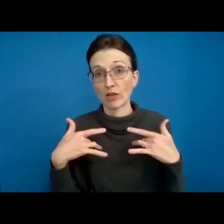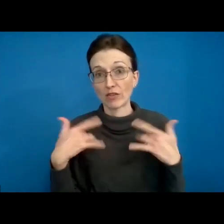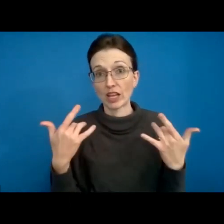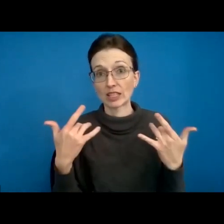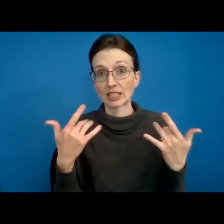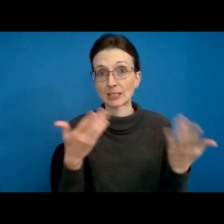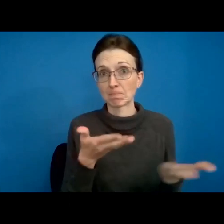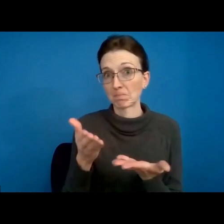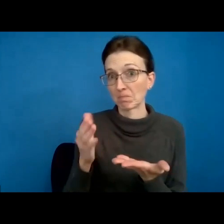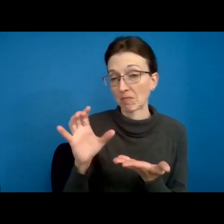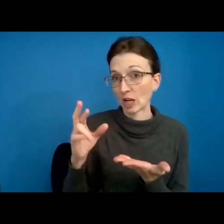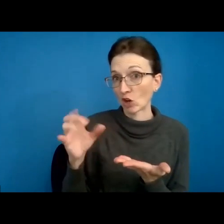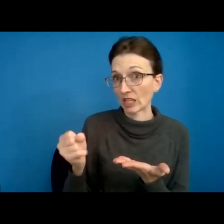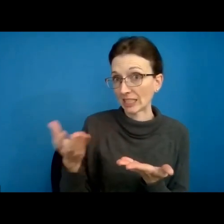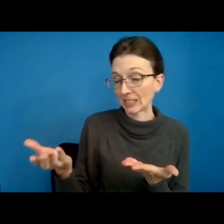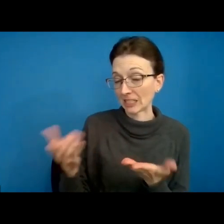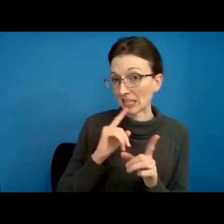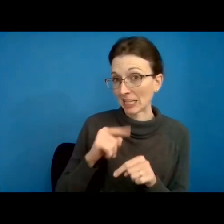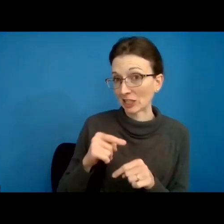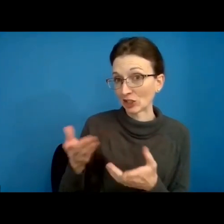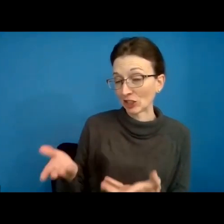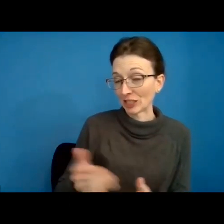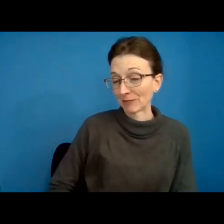to Chris.